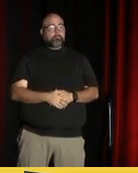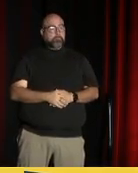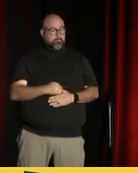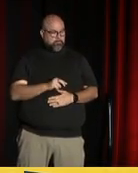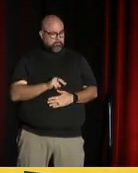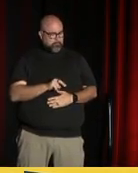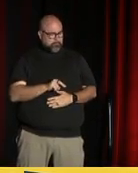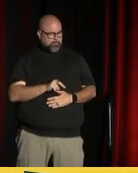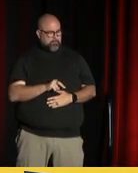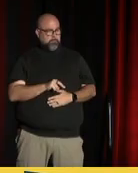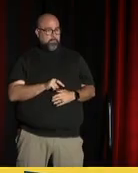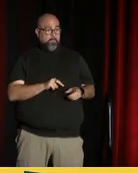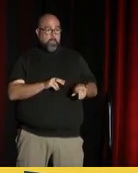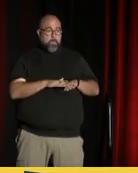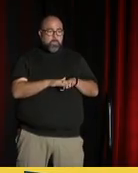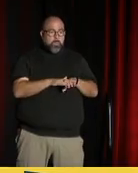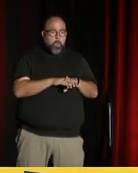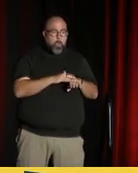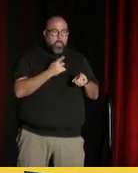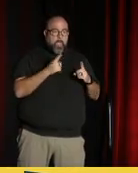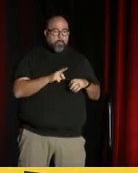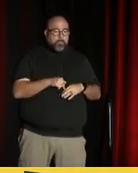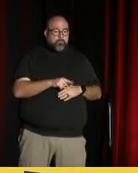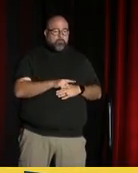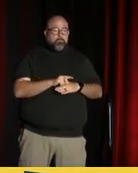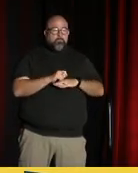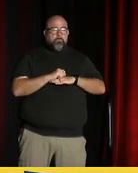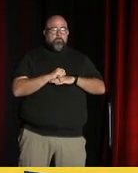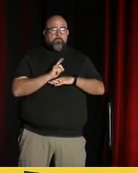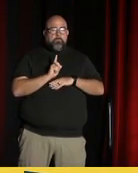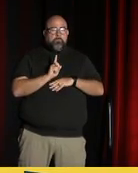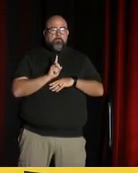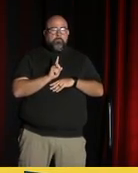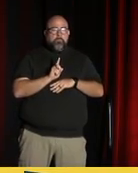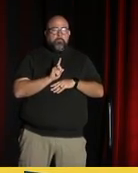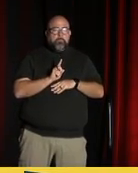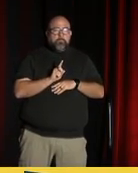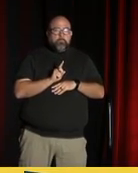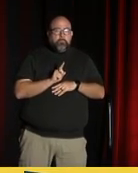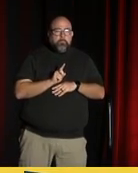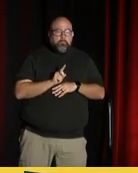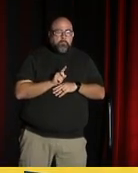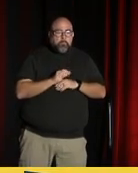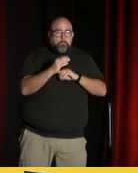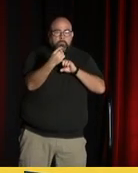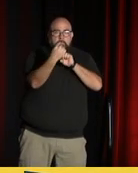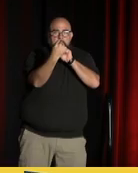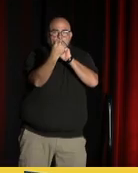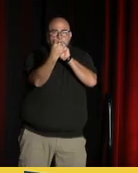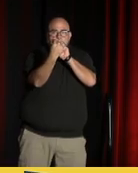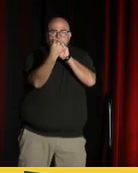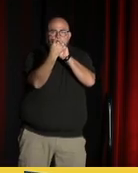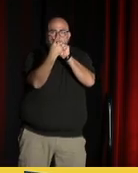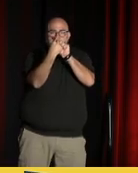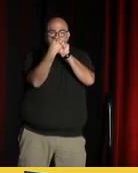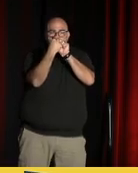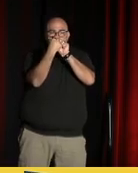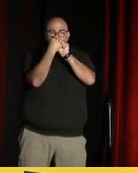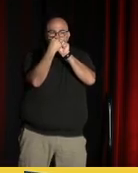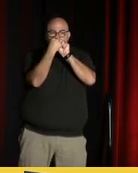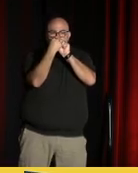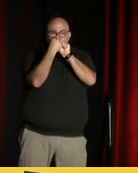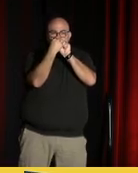And then he very slowly leaned into me until his nose was almost touching my nose. And he turned his